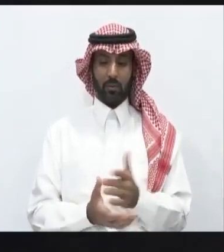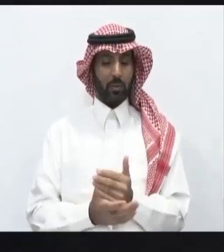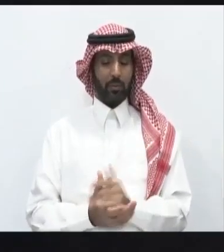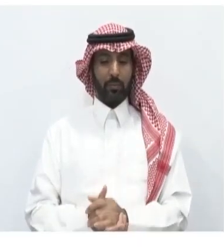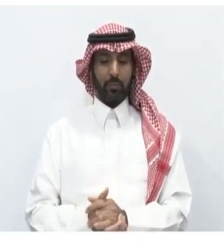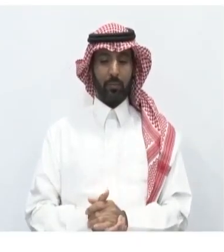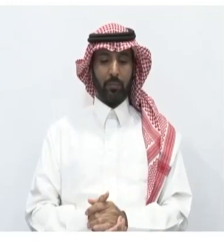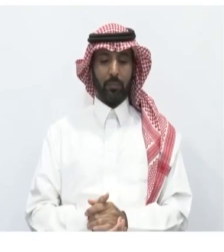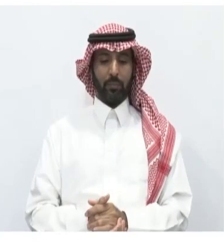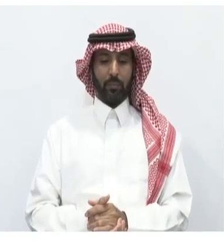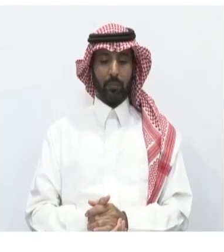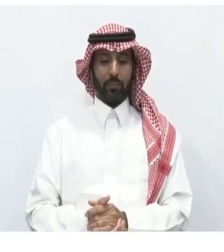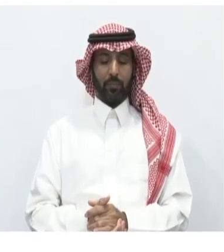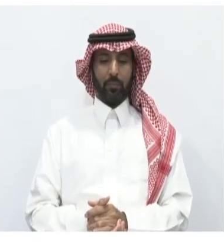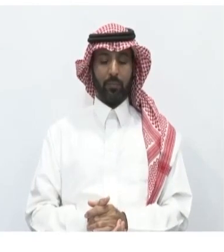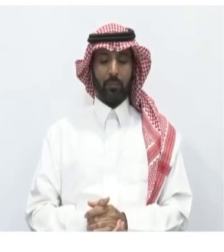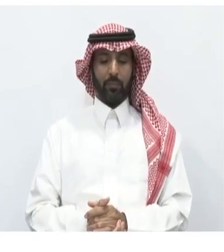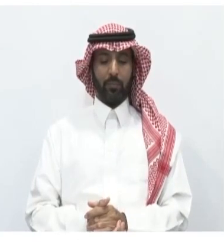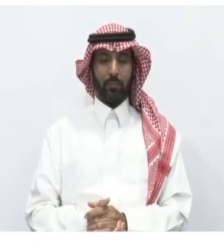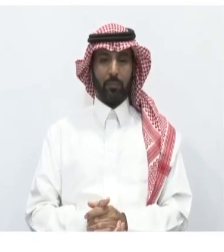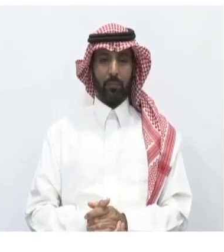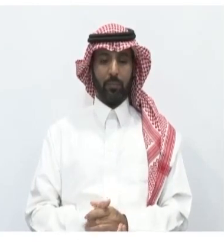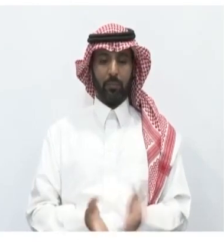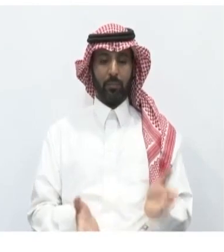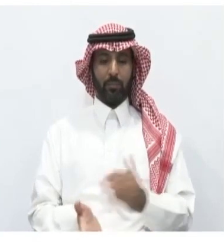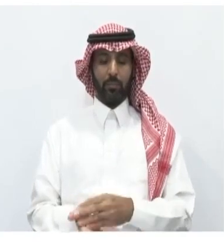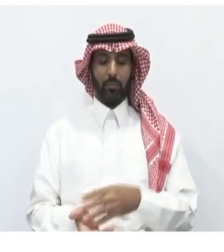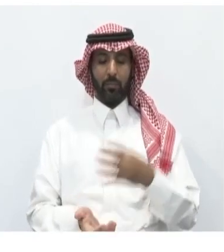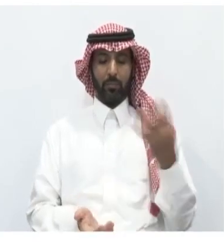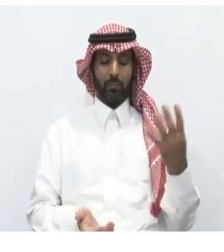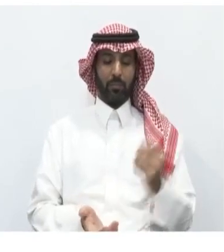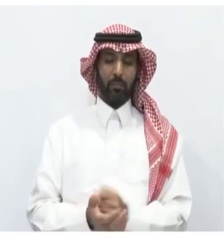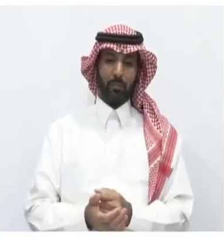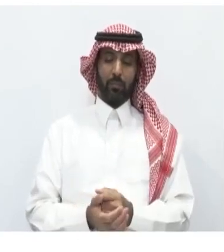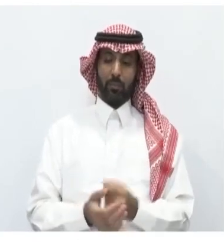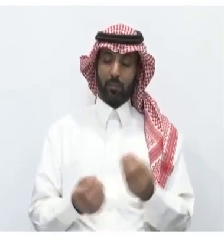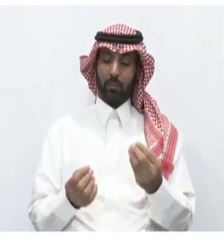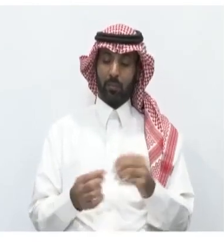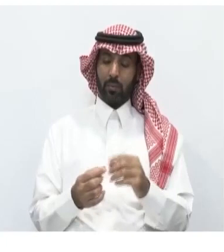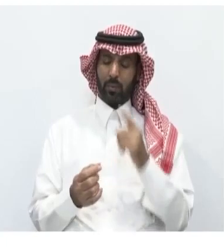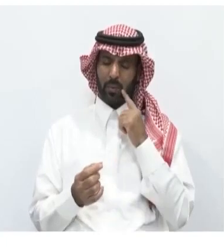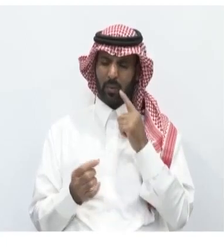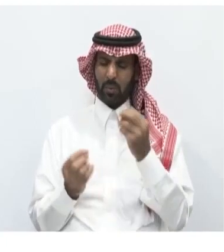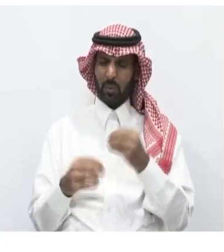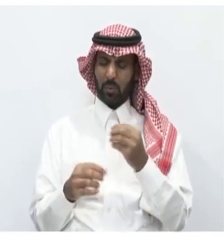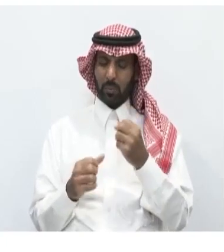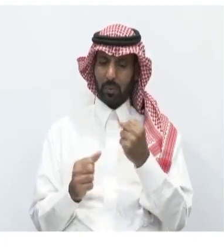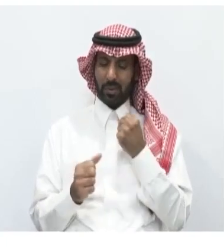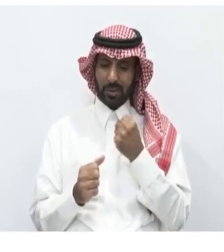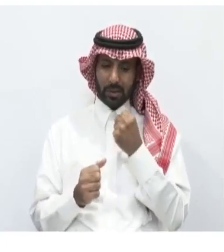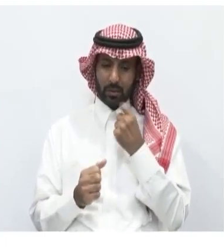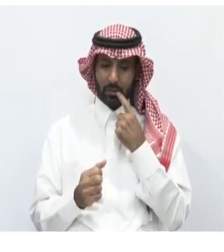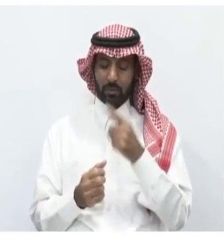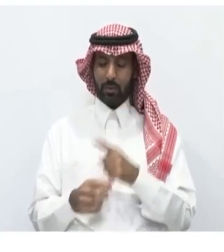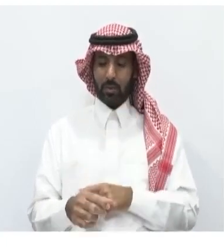is obvious. I'm almost out of money. Number four, it's hardly or too late to go to